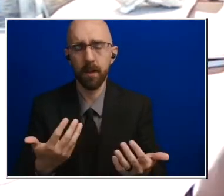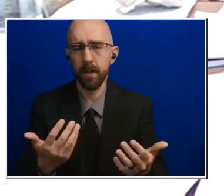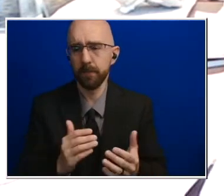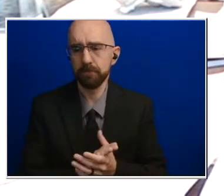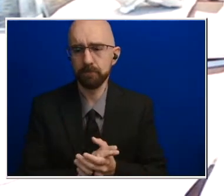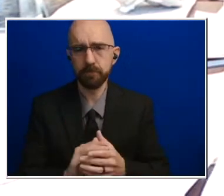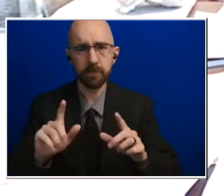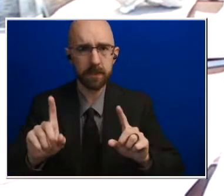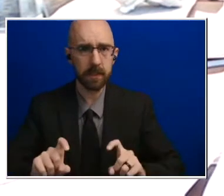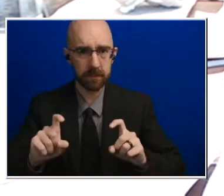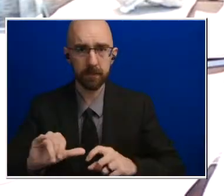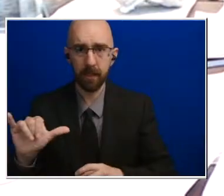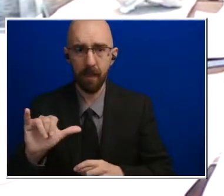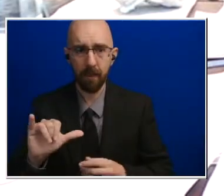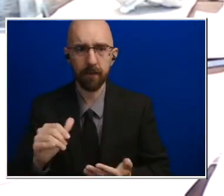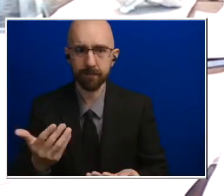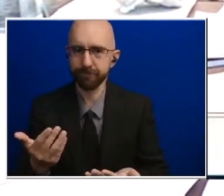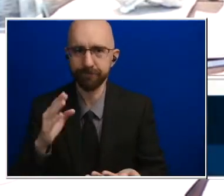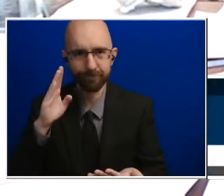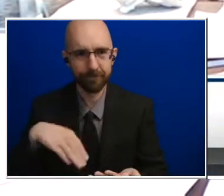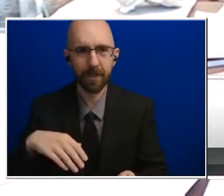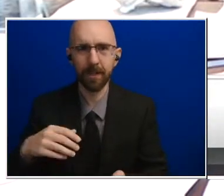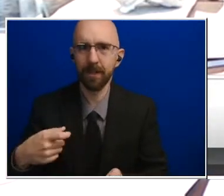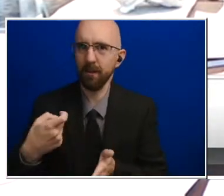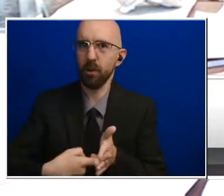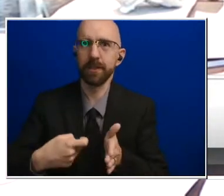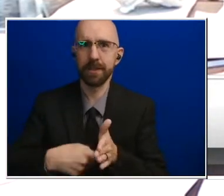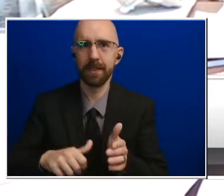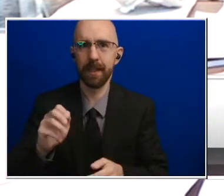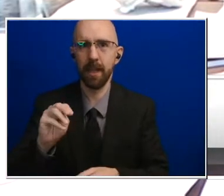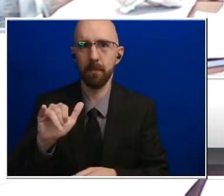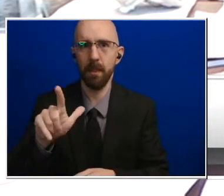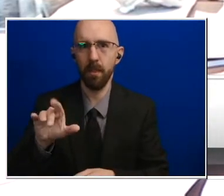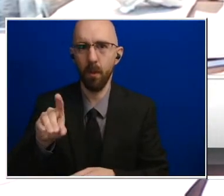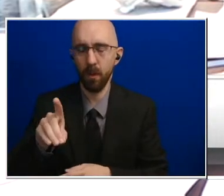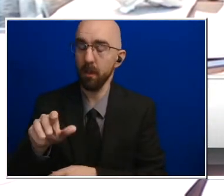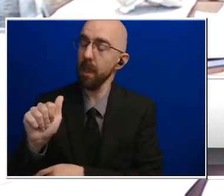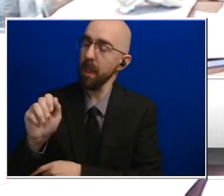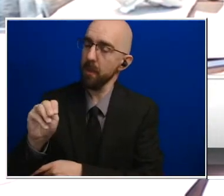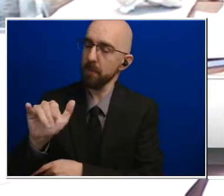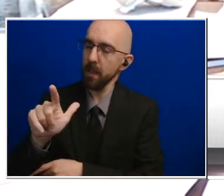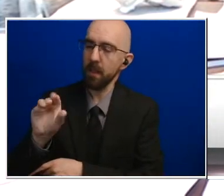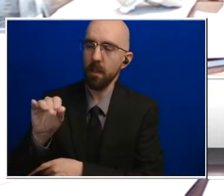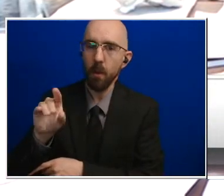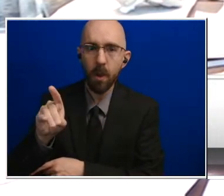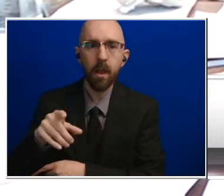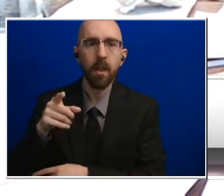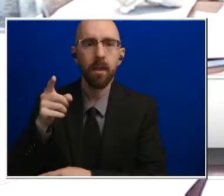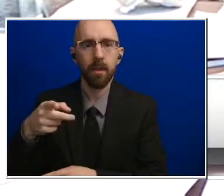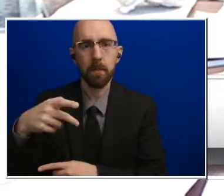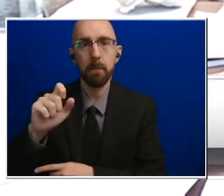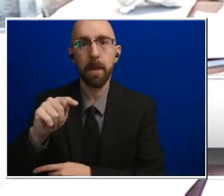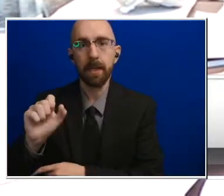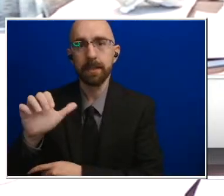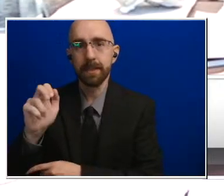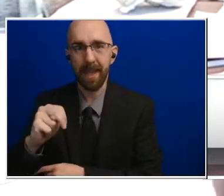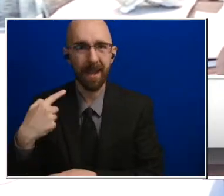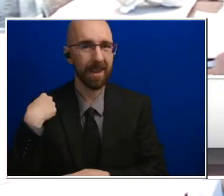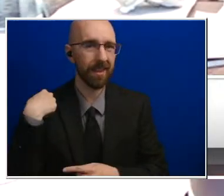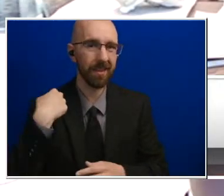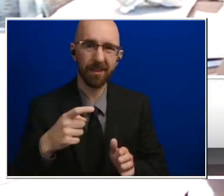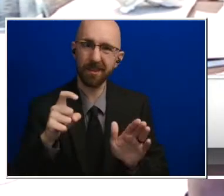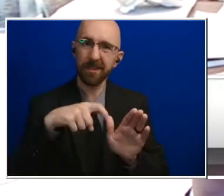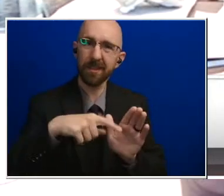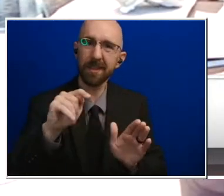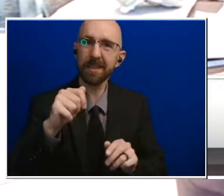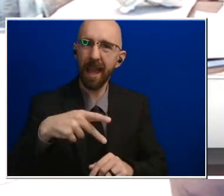tests like the, costly amyloid PET scans and then invasive spinal taps. But it's